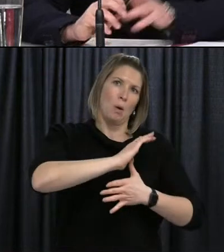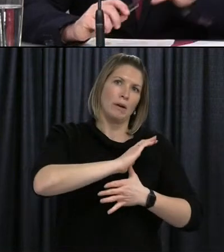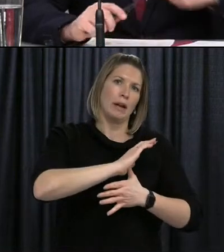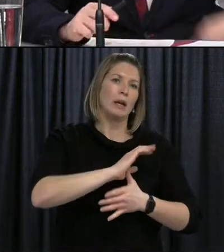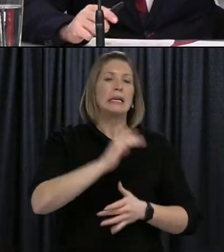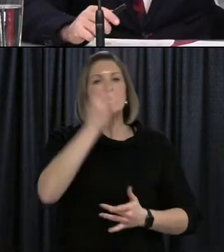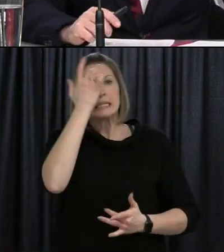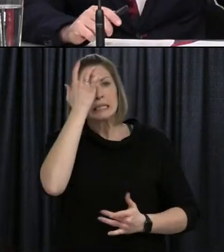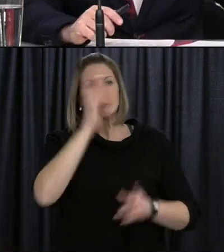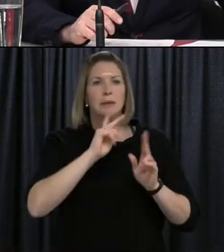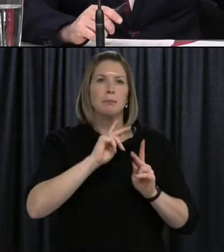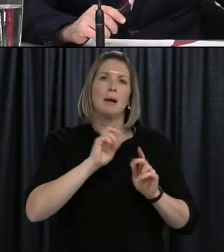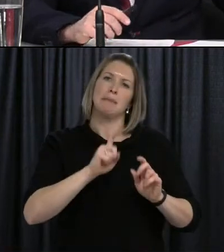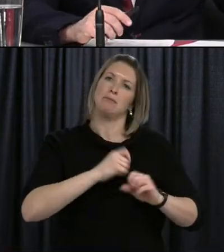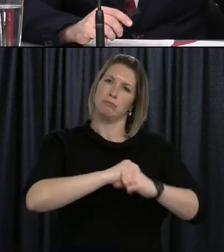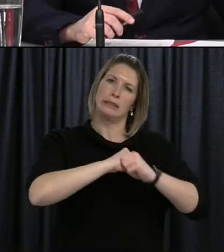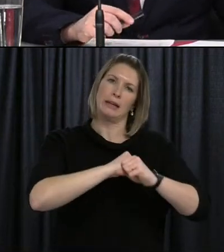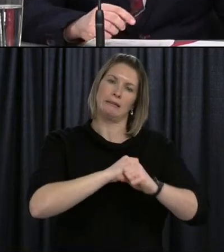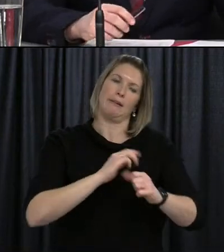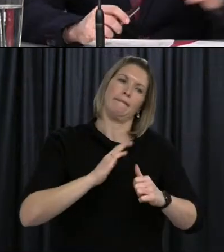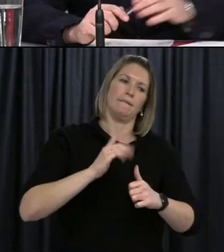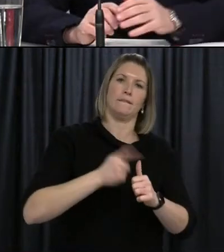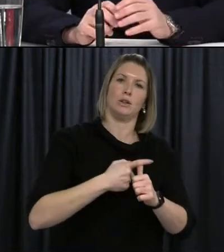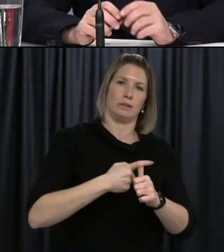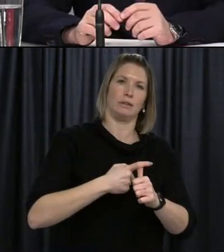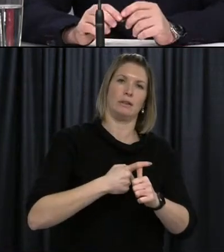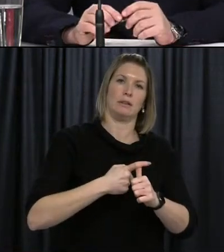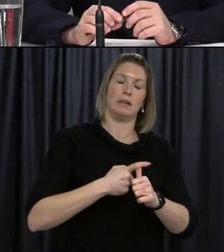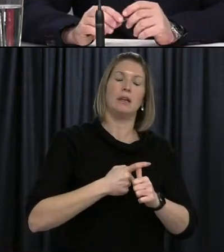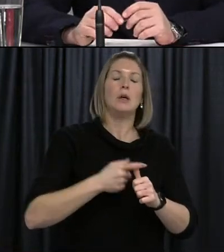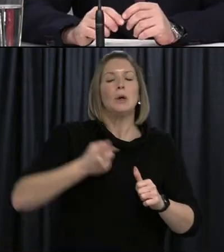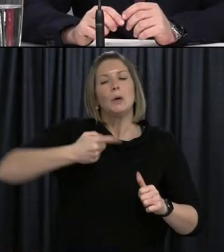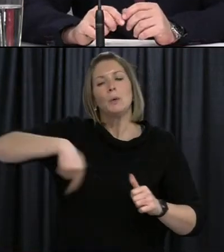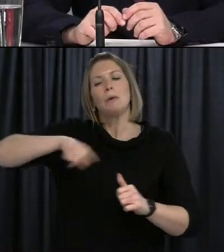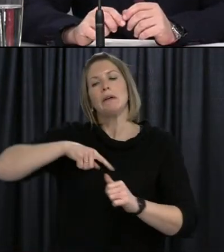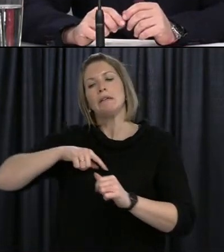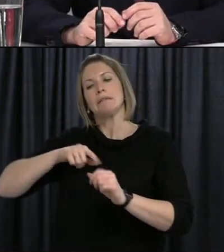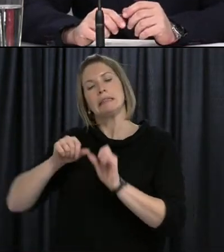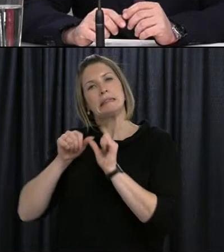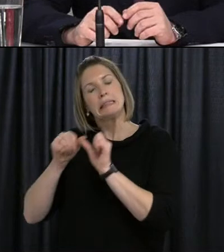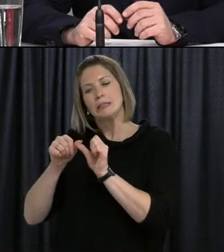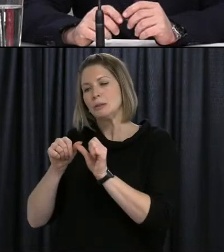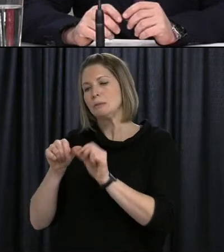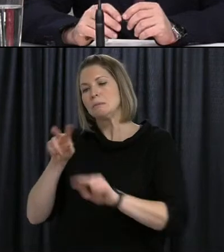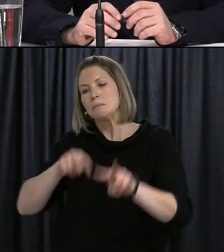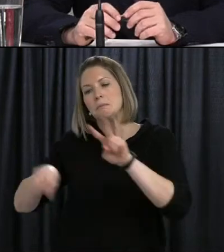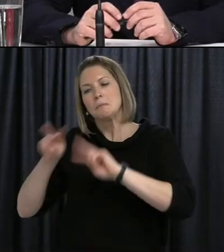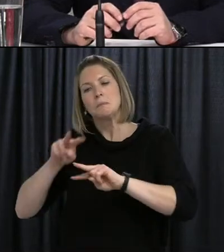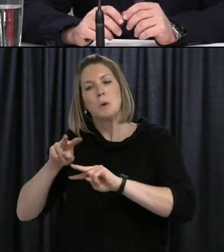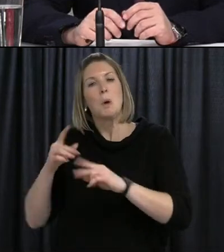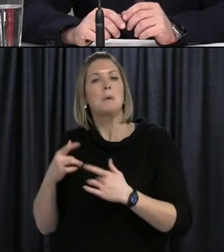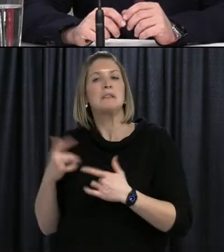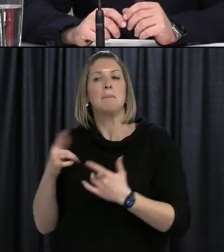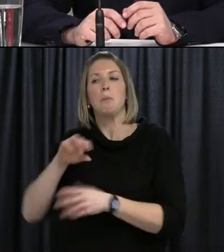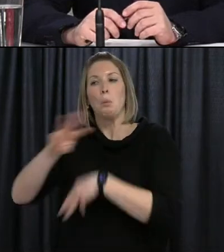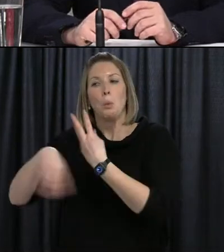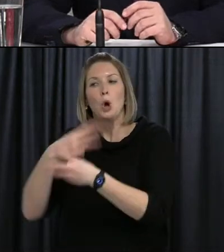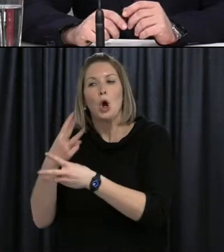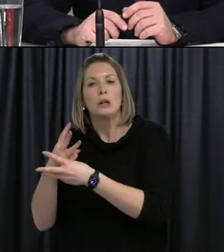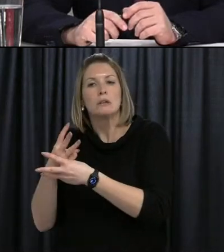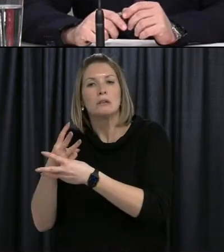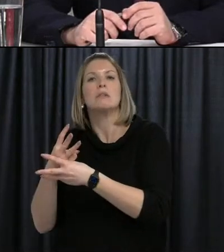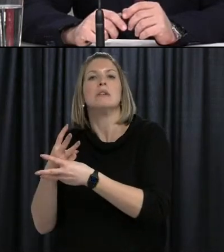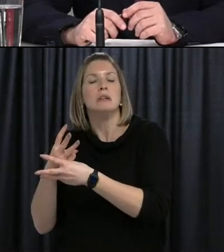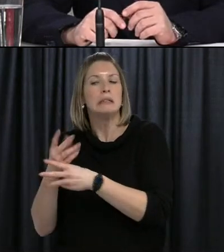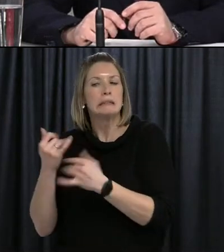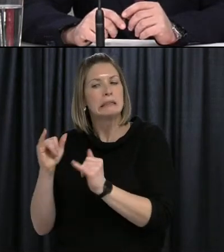Phase 2. And while we continue to monitor evidence, vaccination rates, and epidemiology closely, anyone who receives